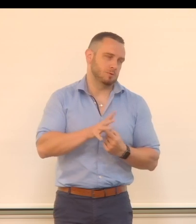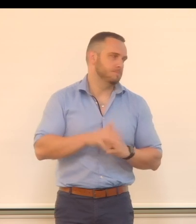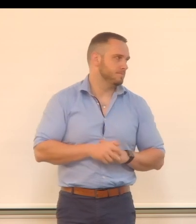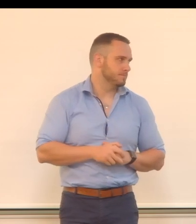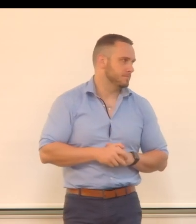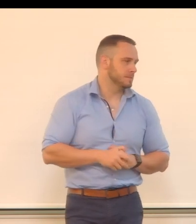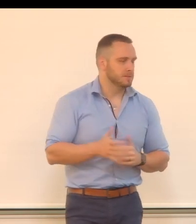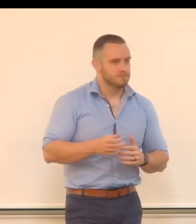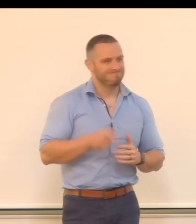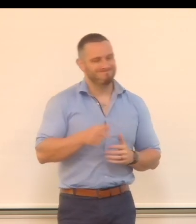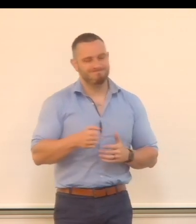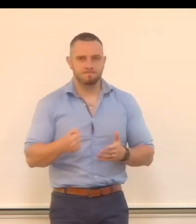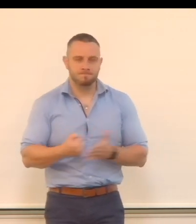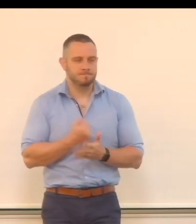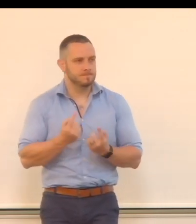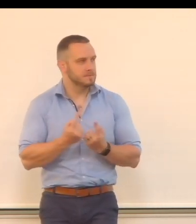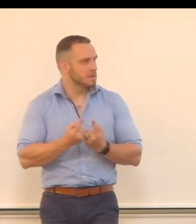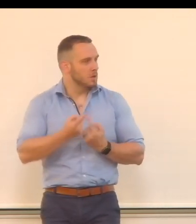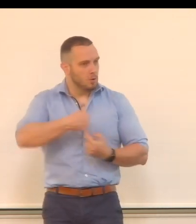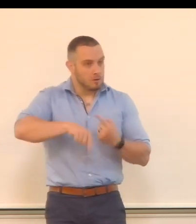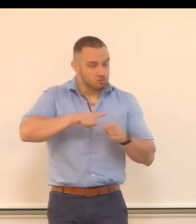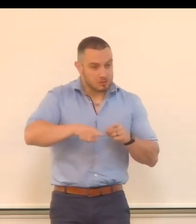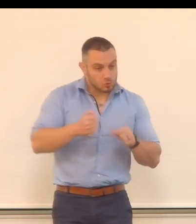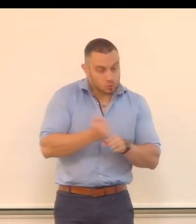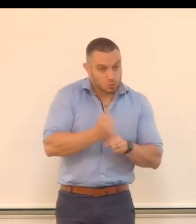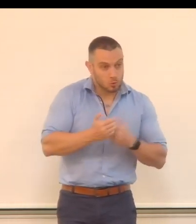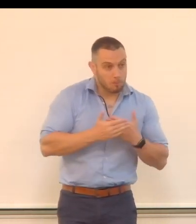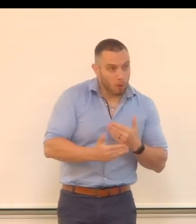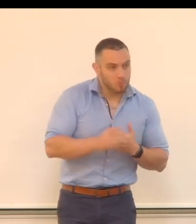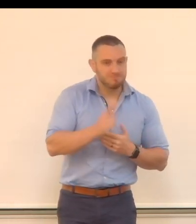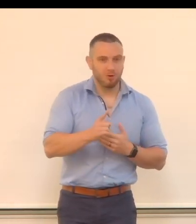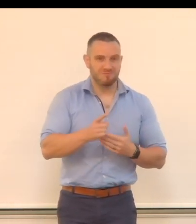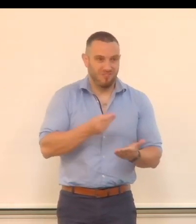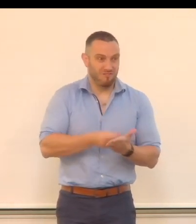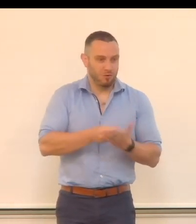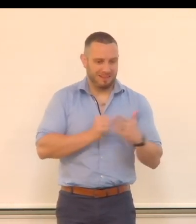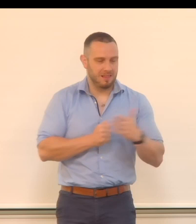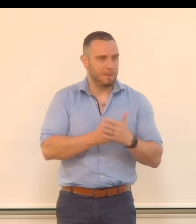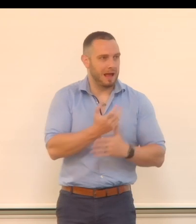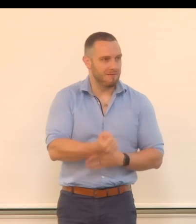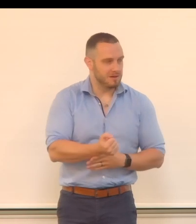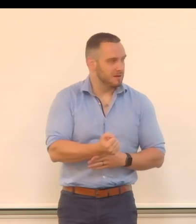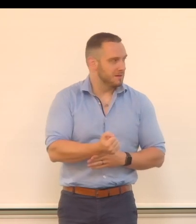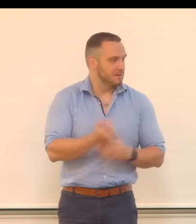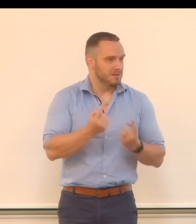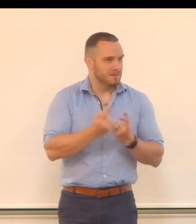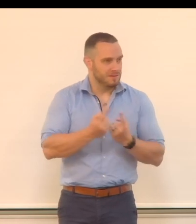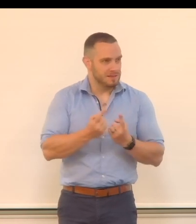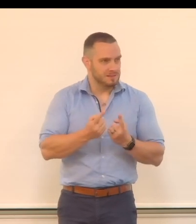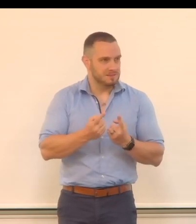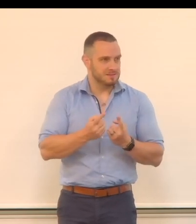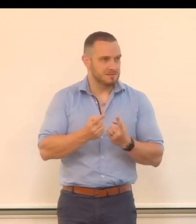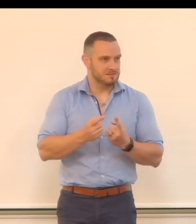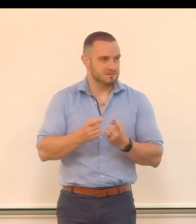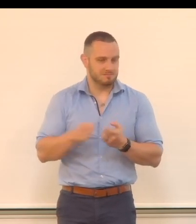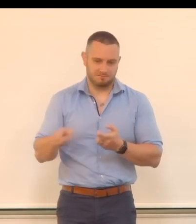the unfortunate thing. Everyone tries to do the most they can with the limited amount of funding. Things like MDRS are just running on a